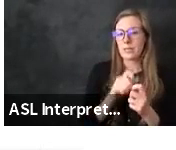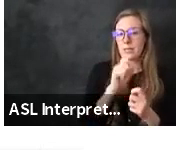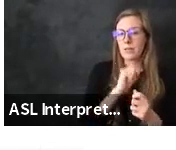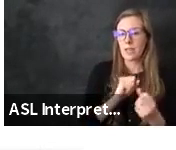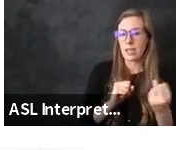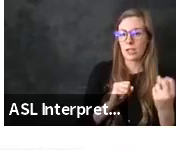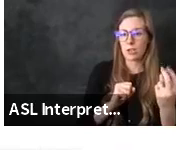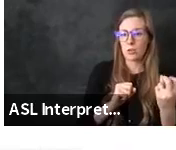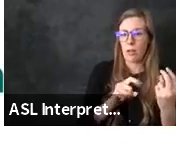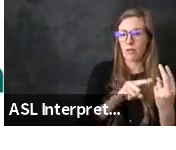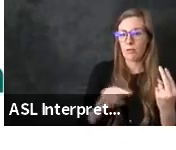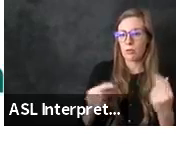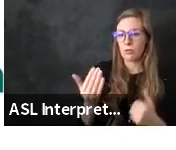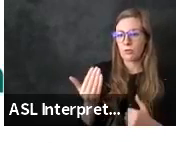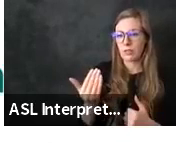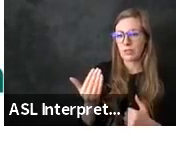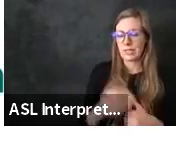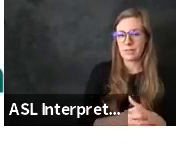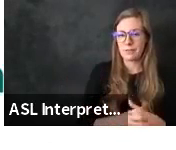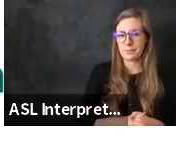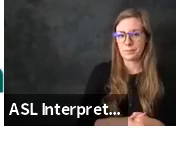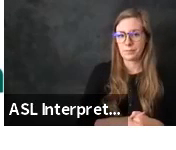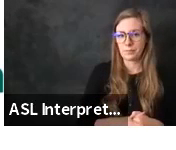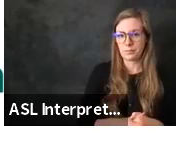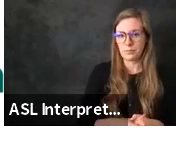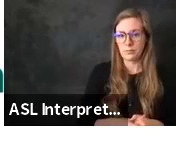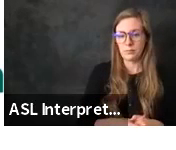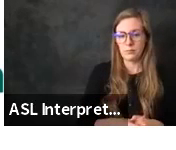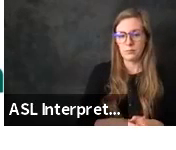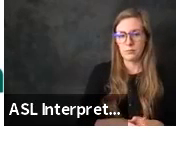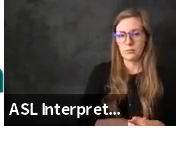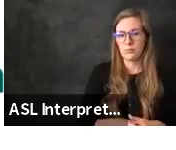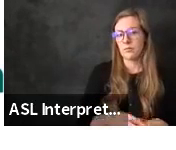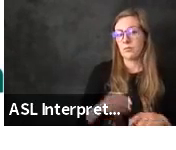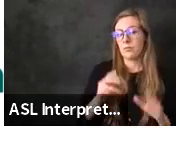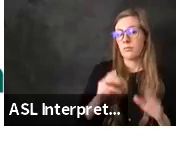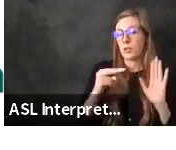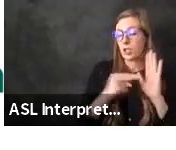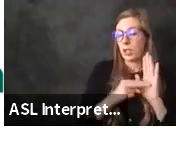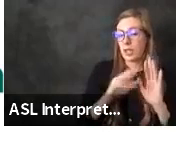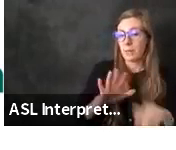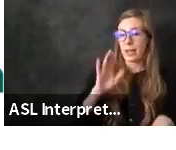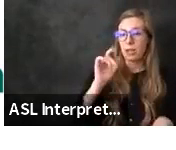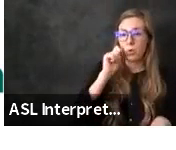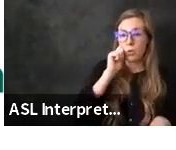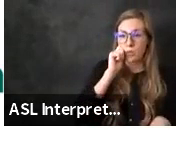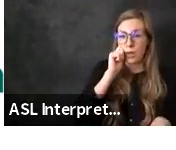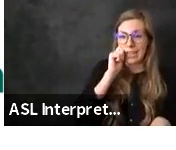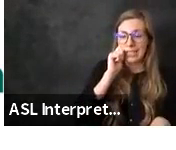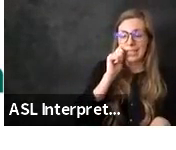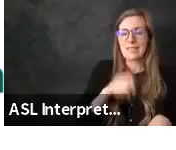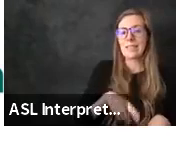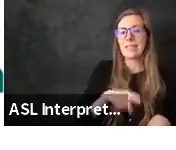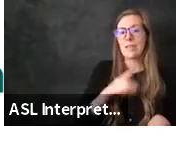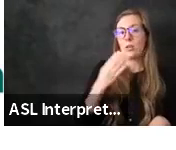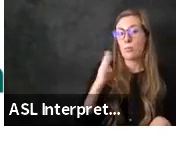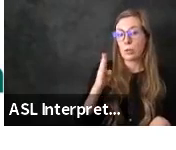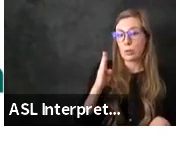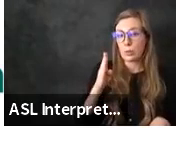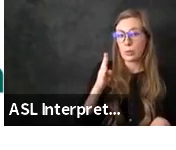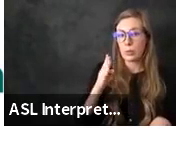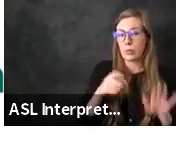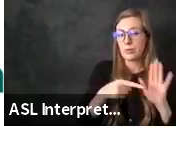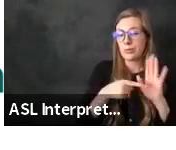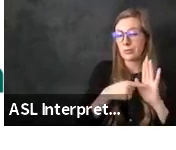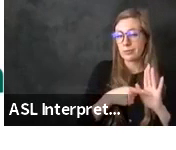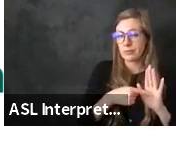age group. Looking at vaccinations by race and ethnicity, this blue colored bar here represents